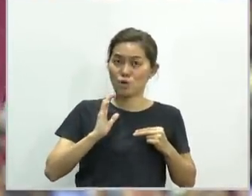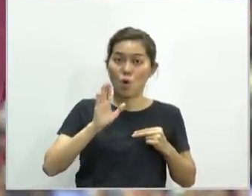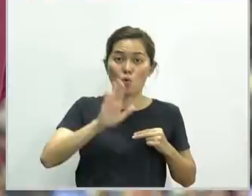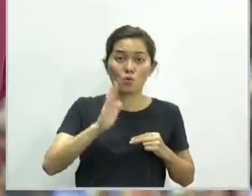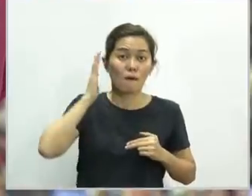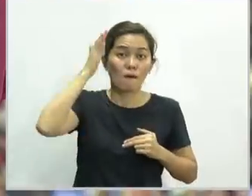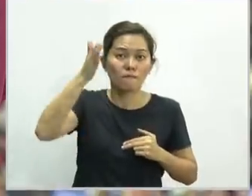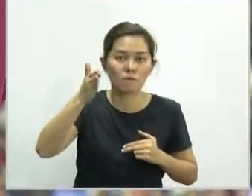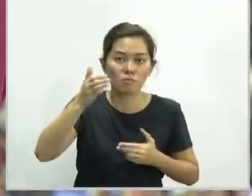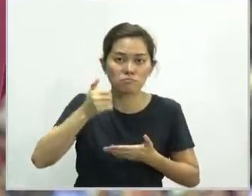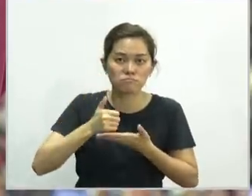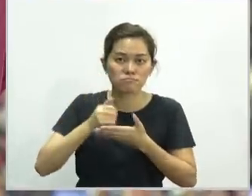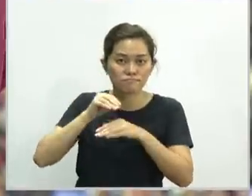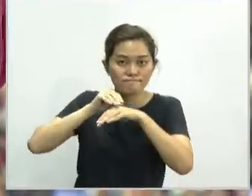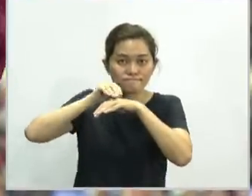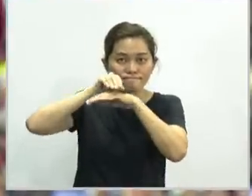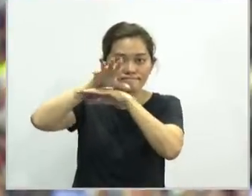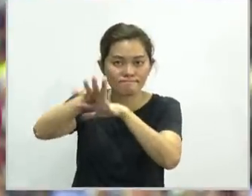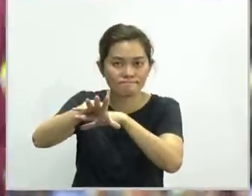future.